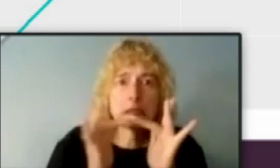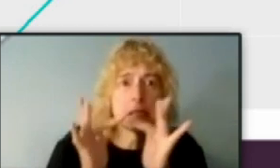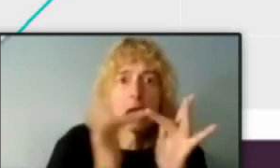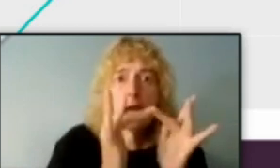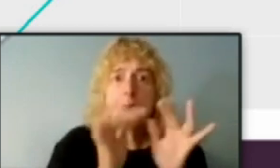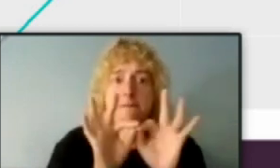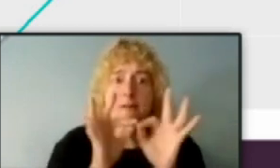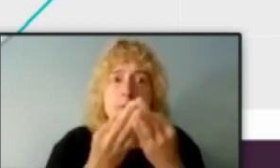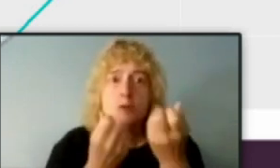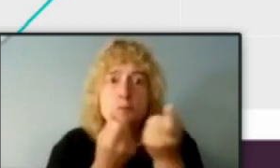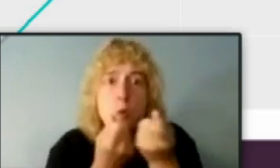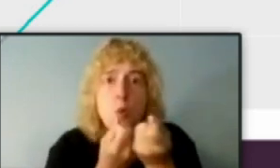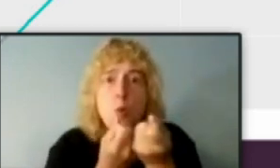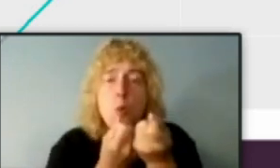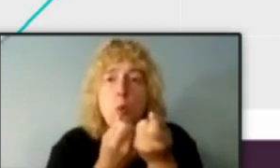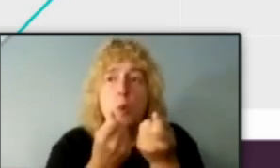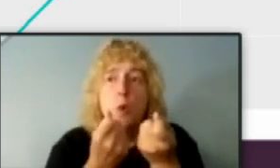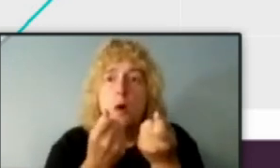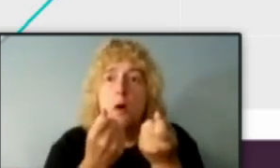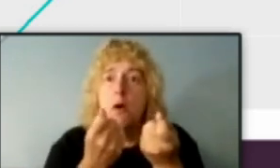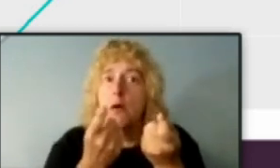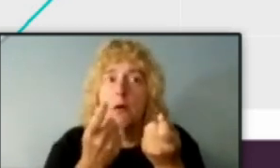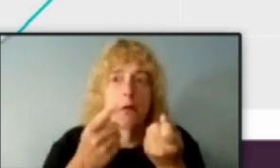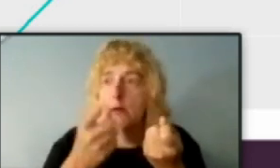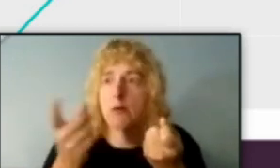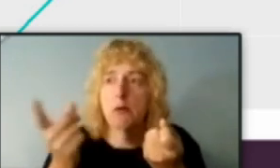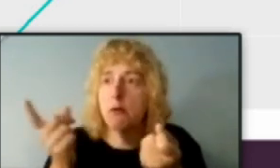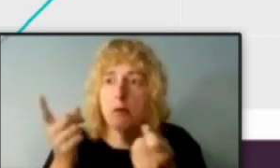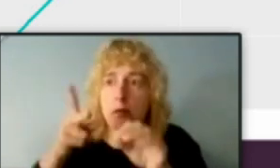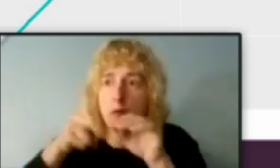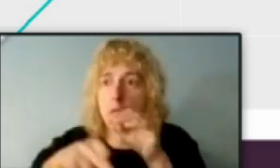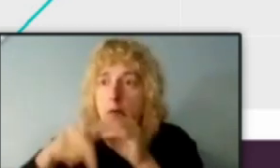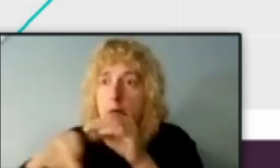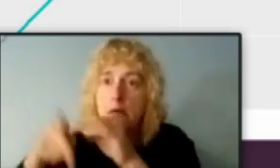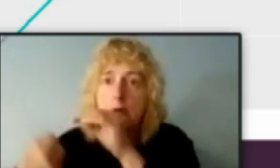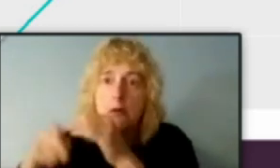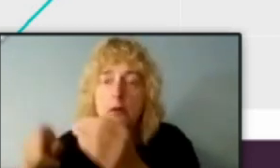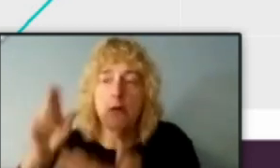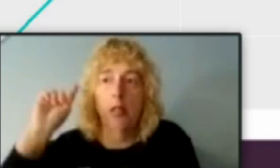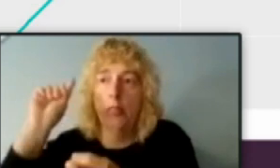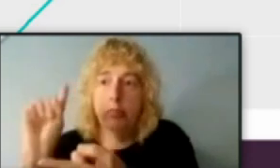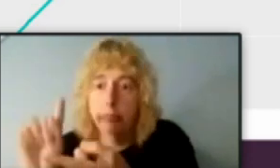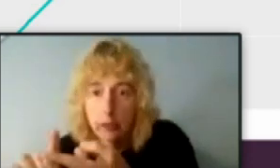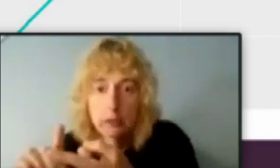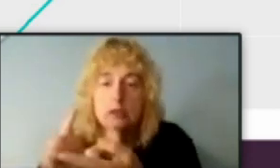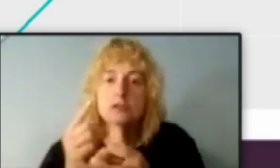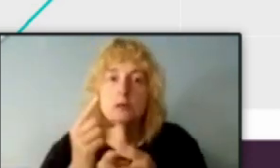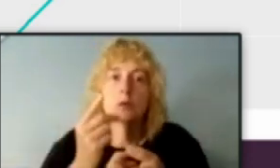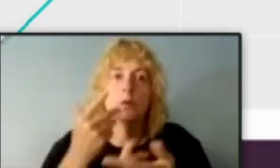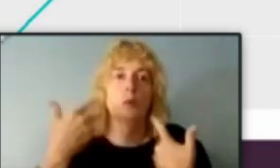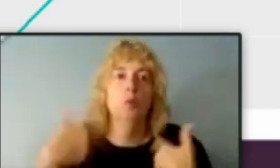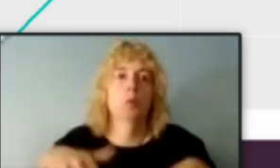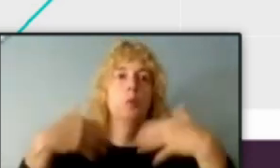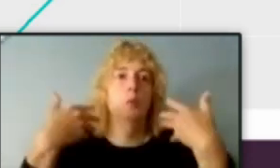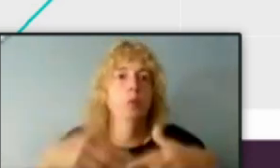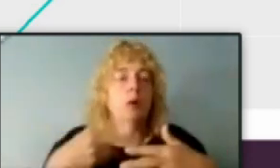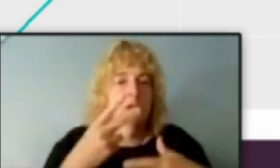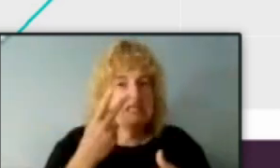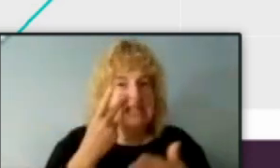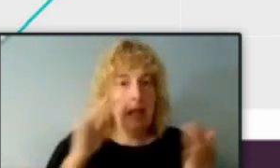really substantial. And you can see with the comparison families, almost all of